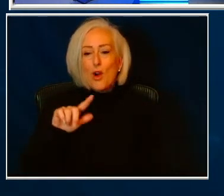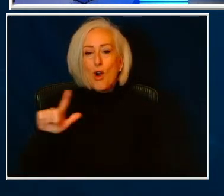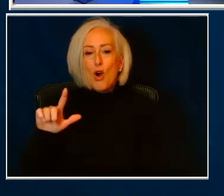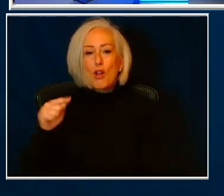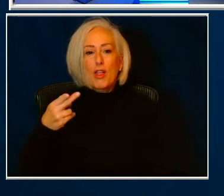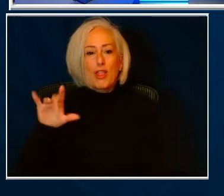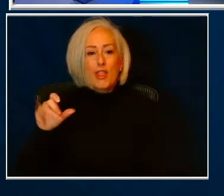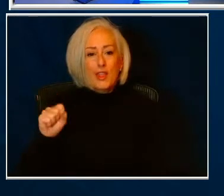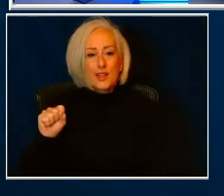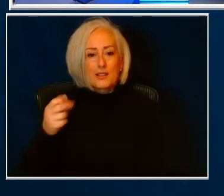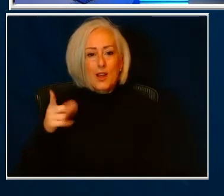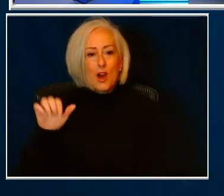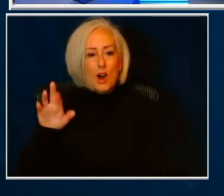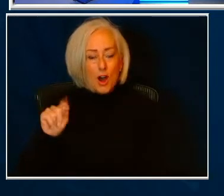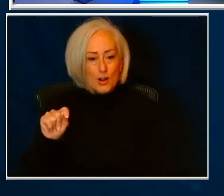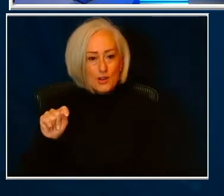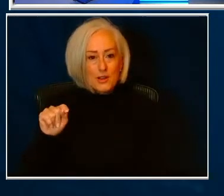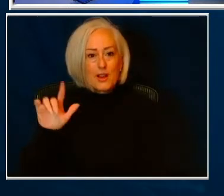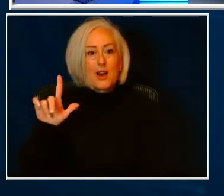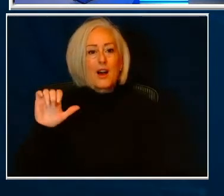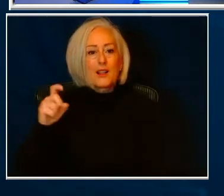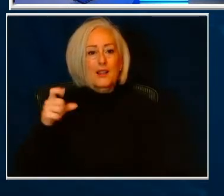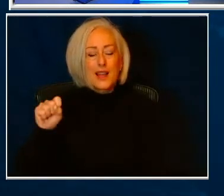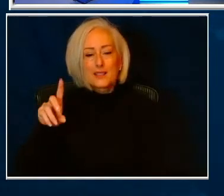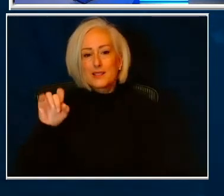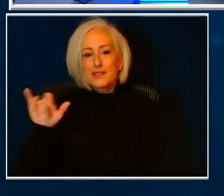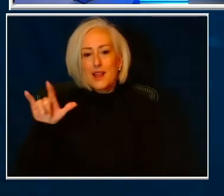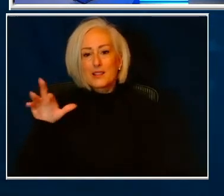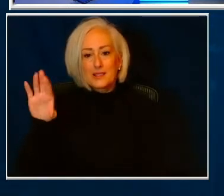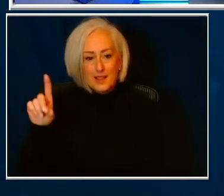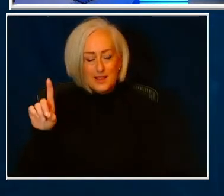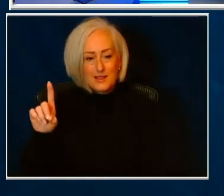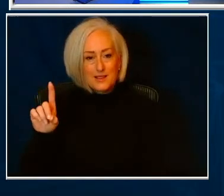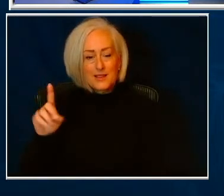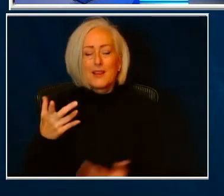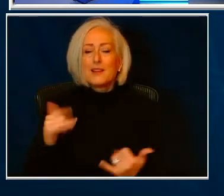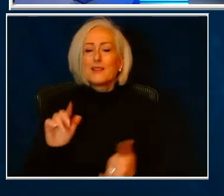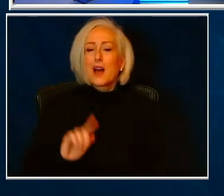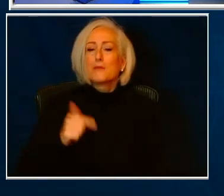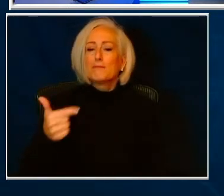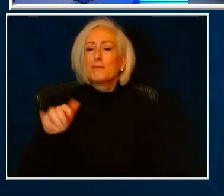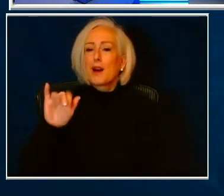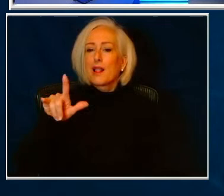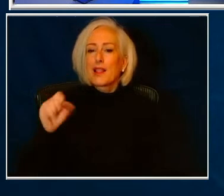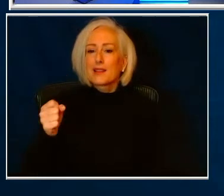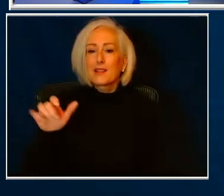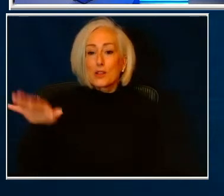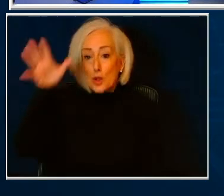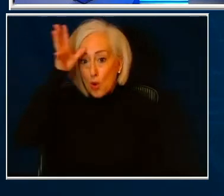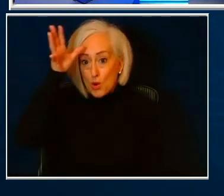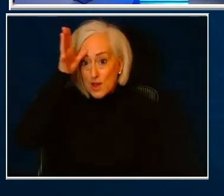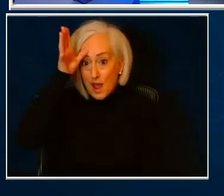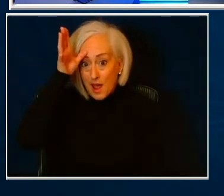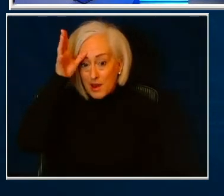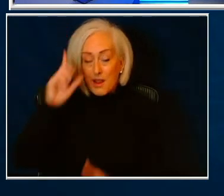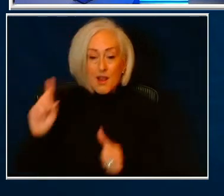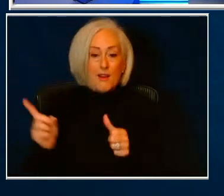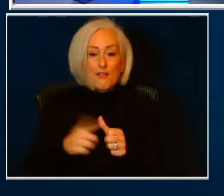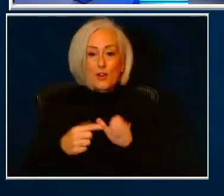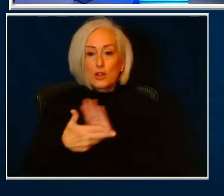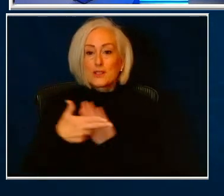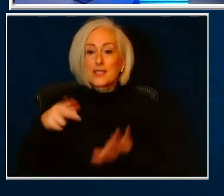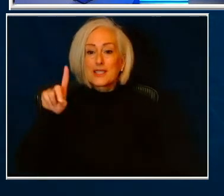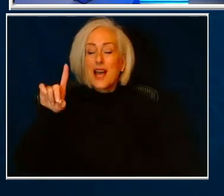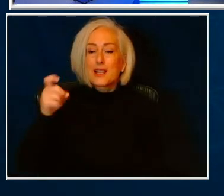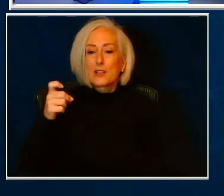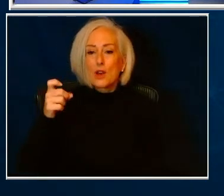latest research and treatments for Alzheimer's. But Alexis, I want to start with you today. Your father was first diagnosed with Alzheimer's just a